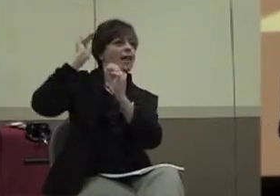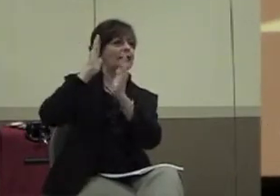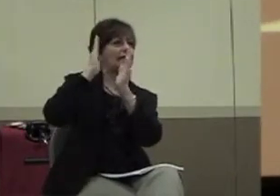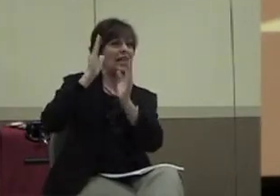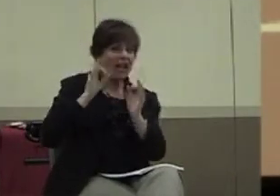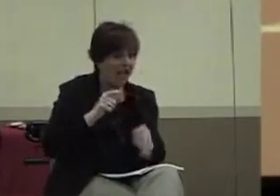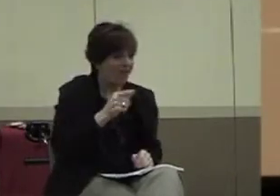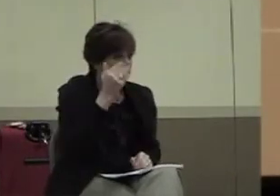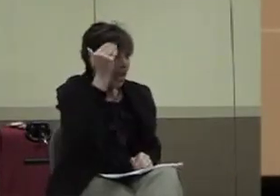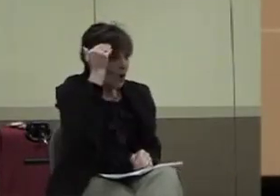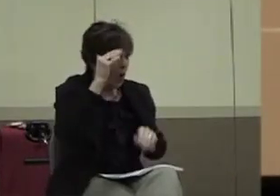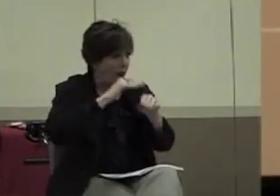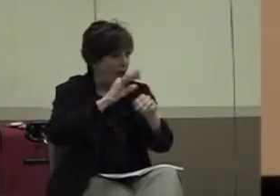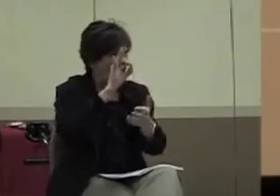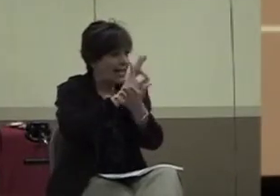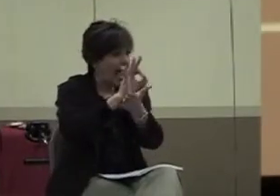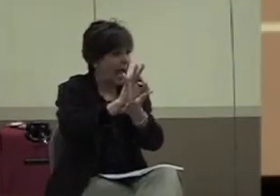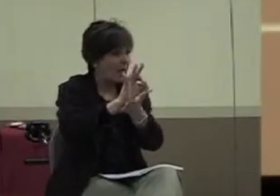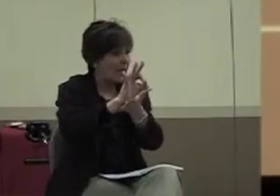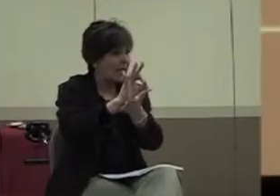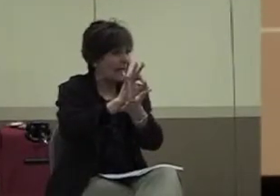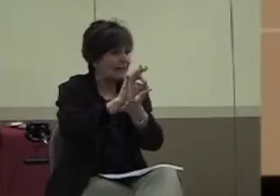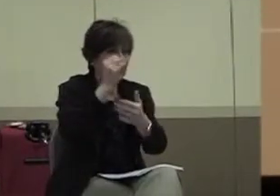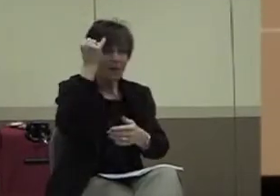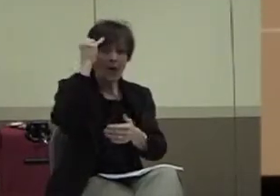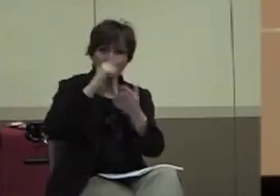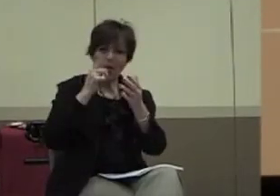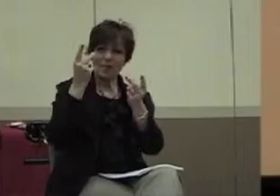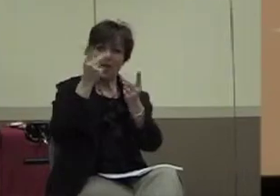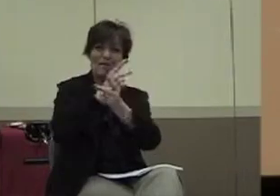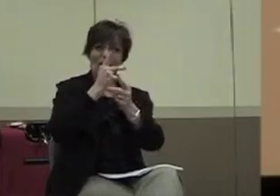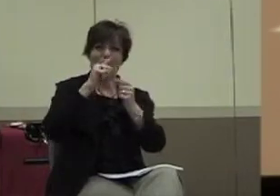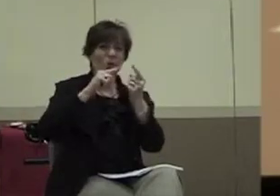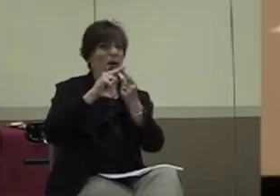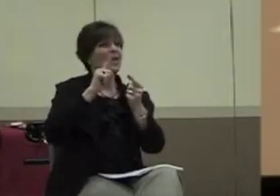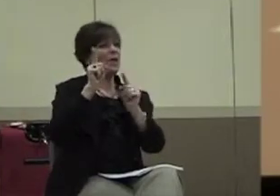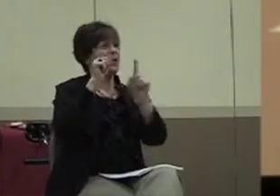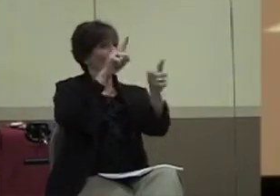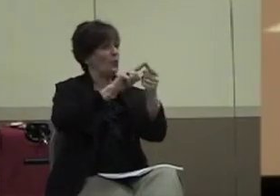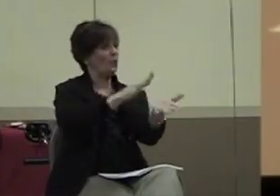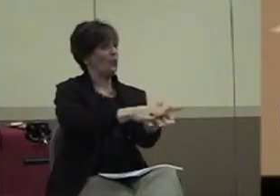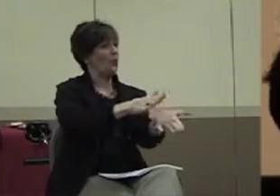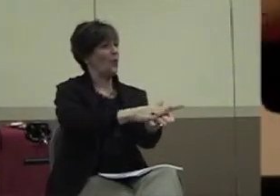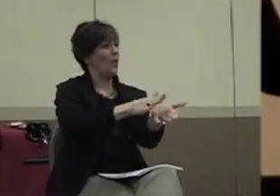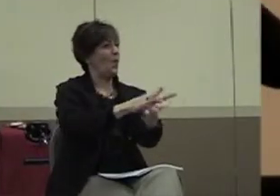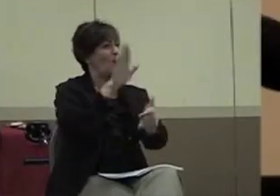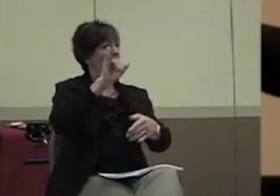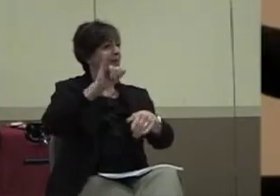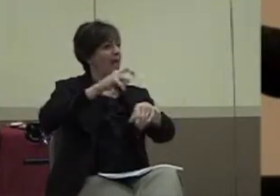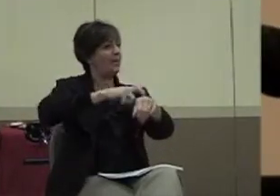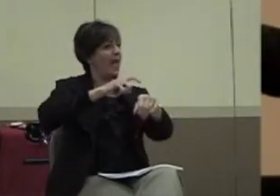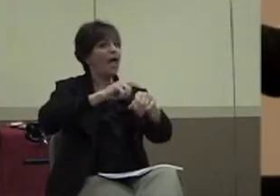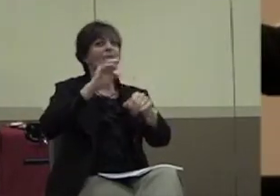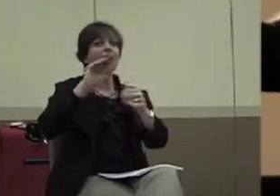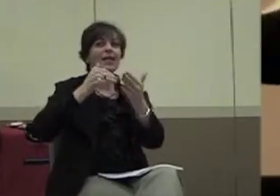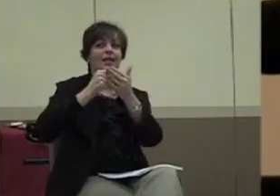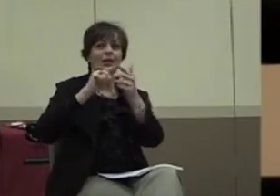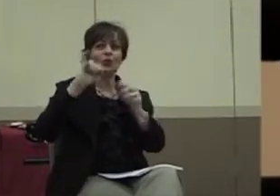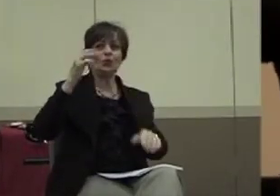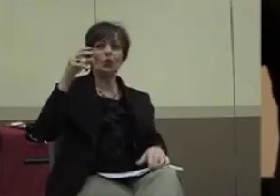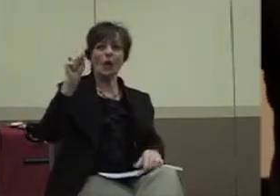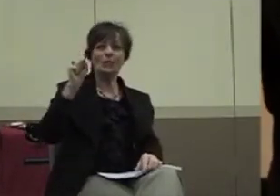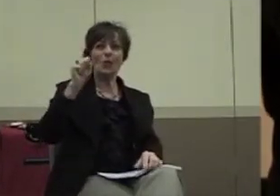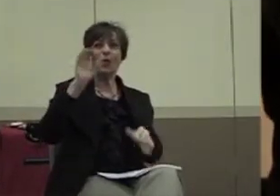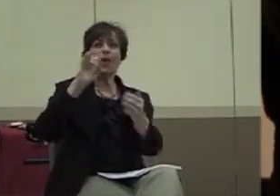that at 9 weeks, imagine what they figured out by the time they get to school, and by the time they get to junior high, and